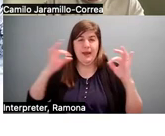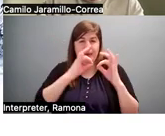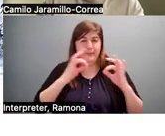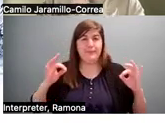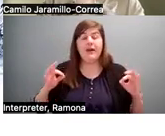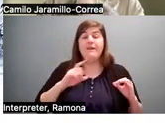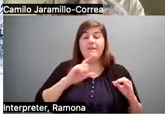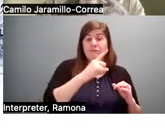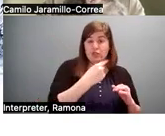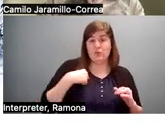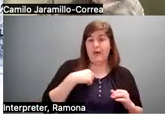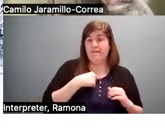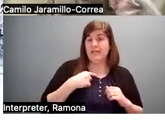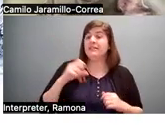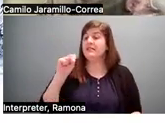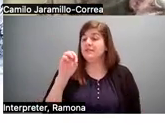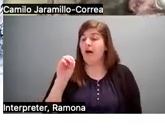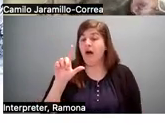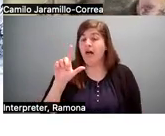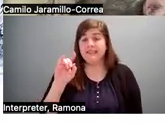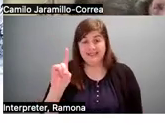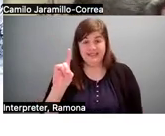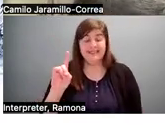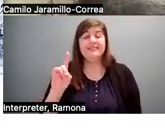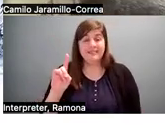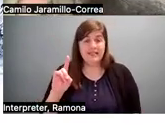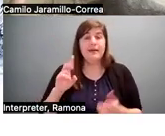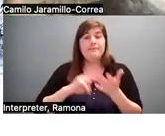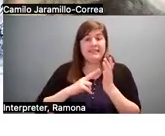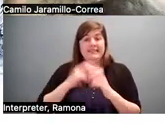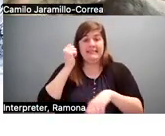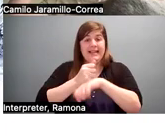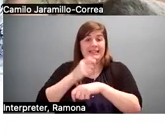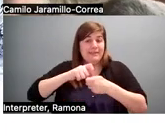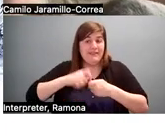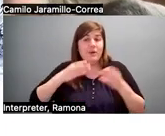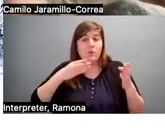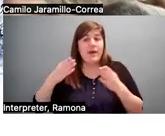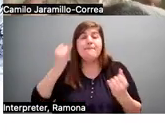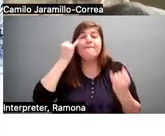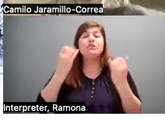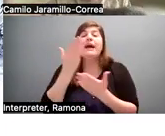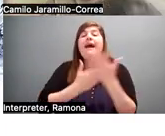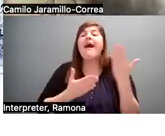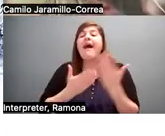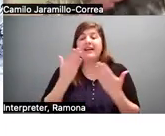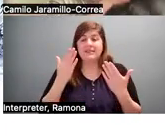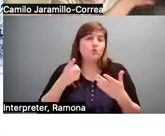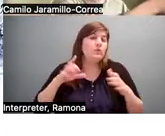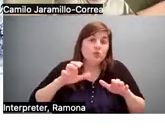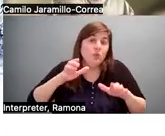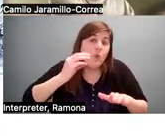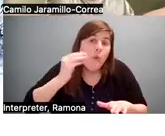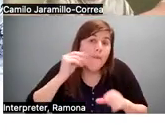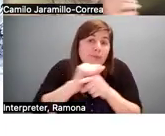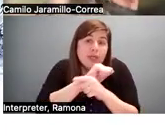state. And in that state, the particles are in a specific way. So let's imagine our hands. You can do the experiment too at home or